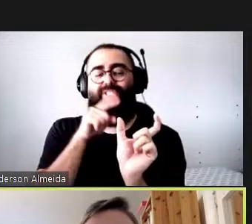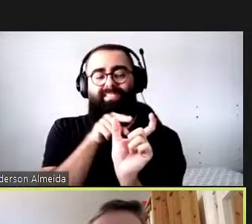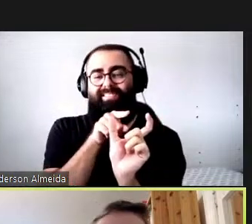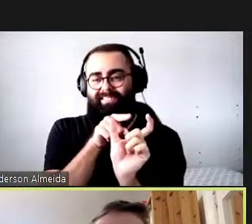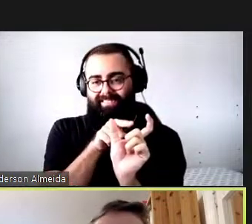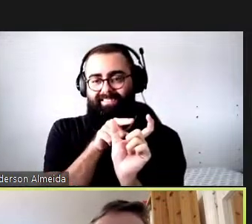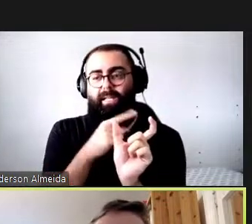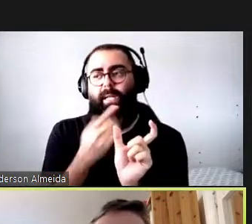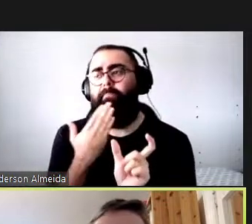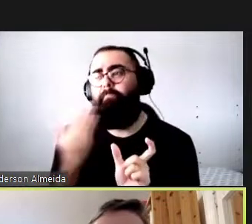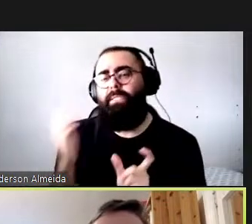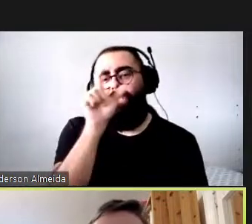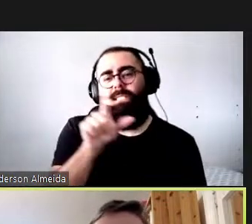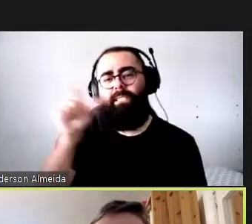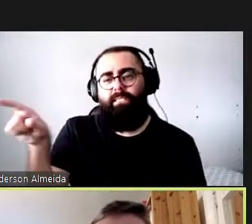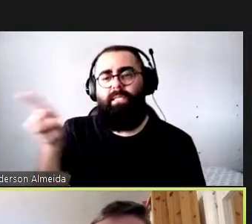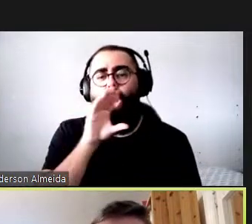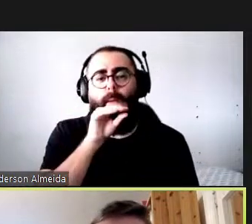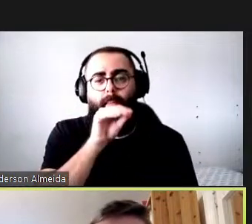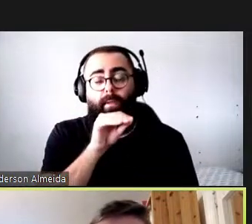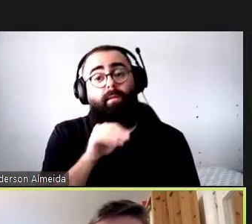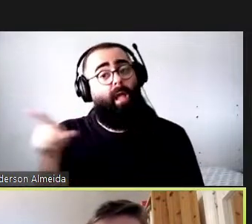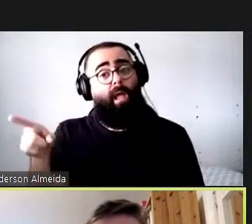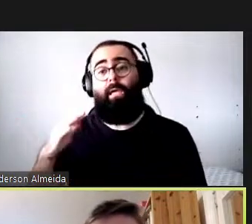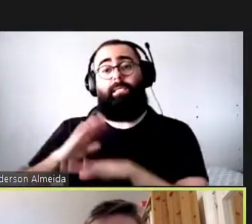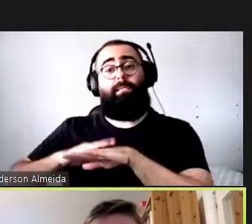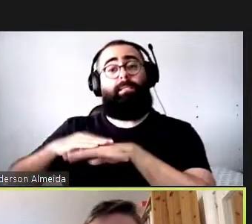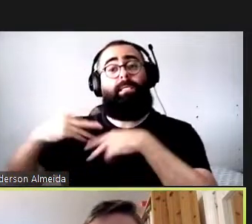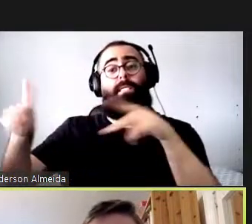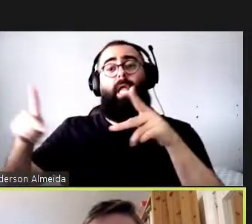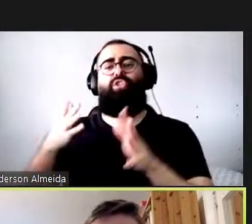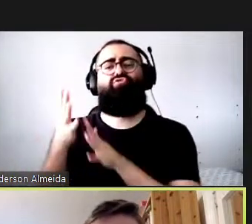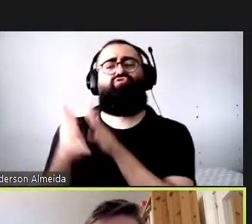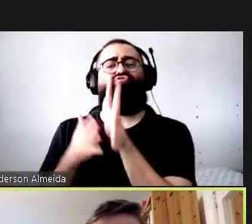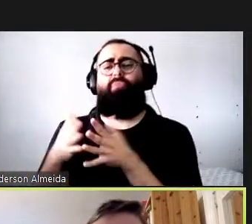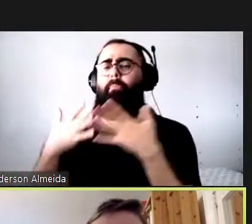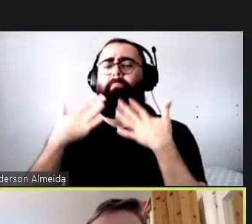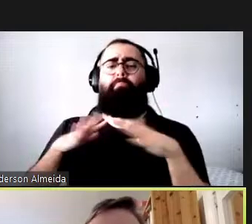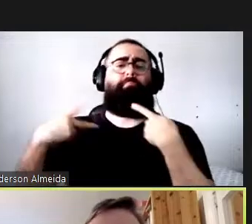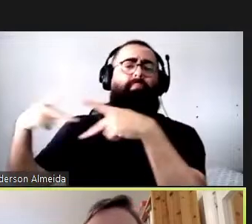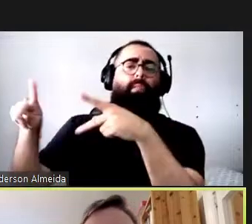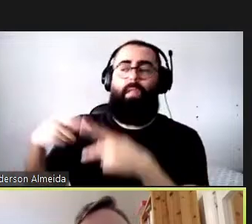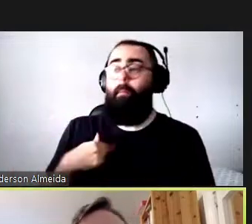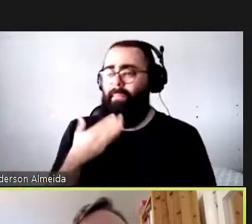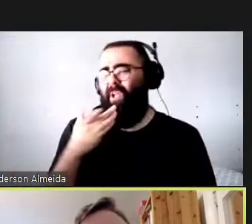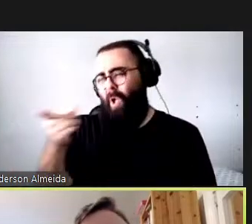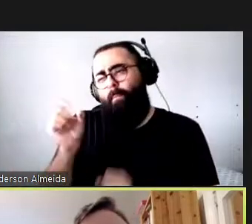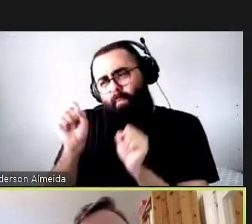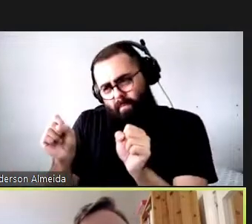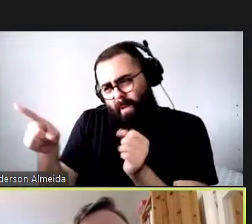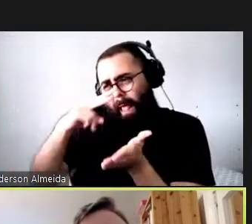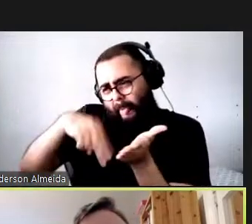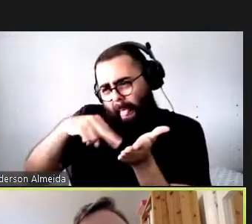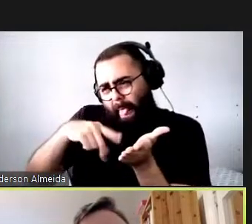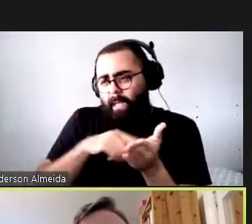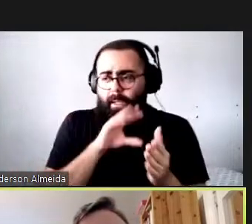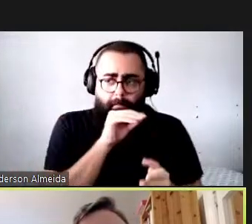utterance. They weren't gesturing spontaneously, they were gesturing based on our instruction.